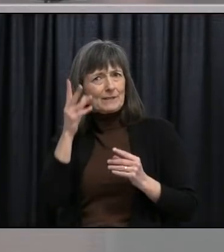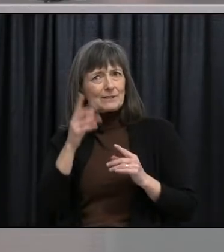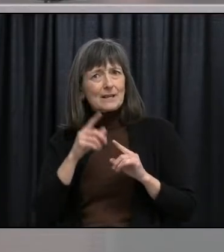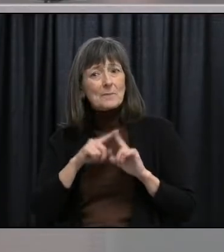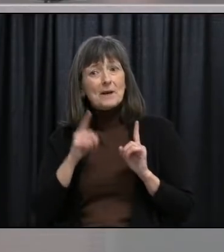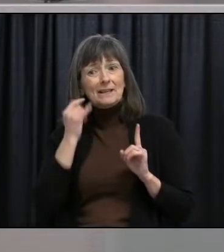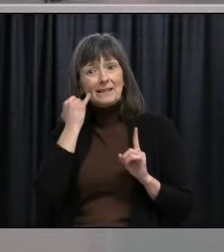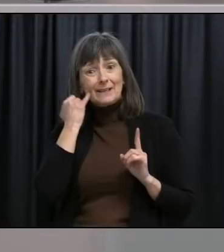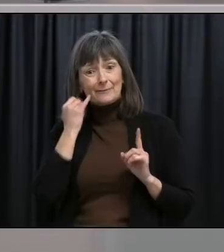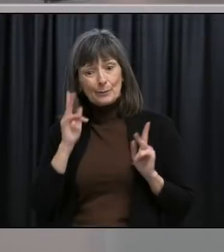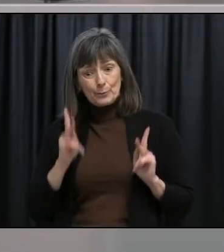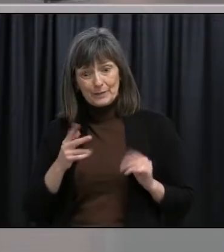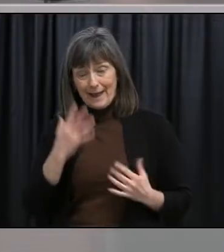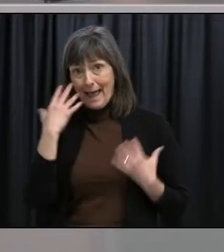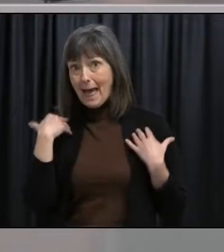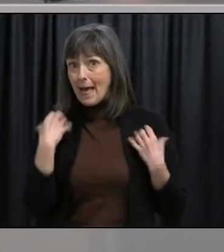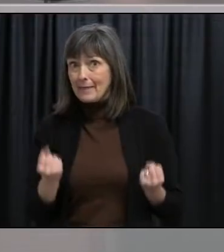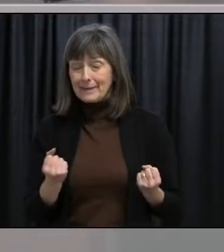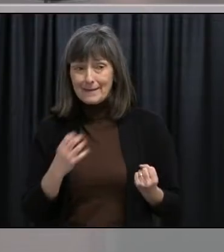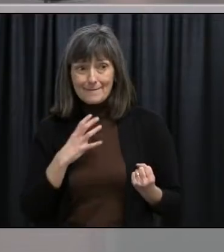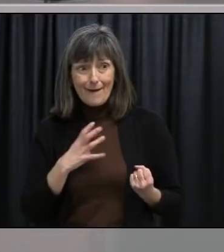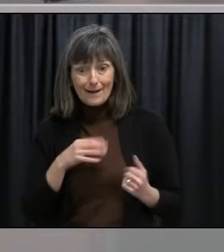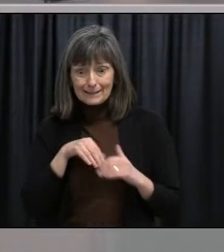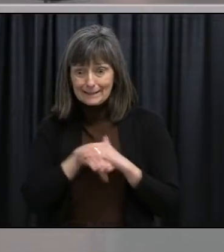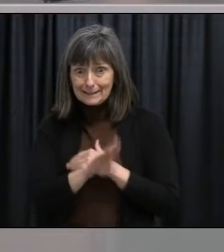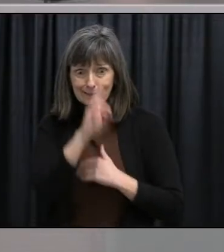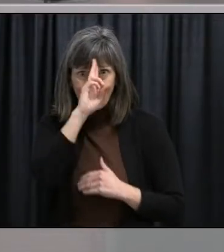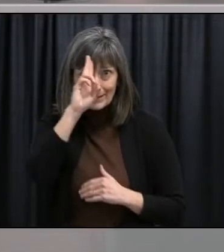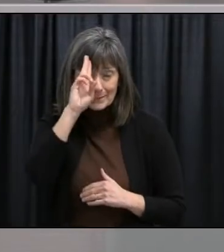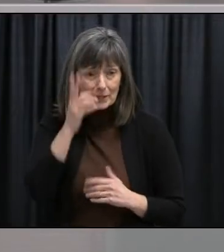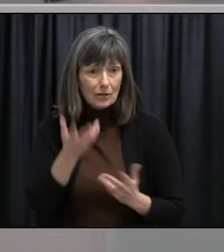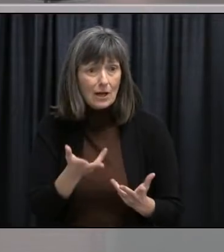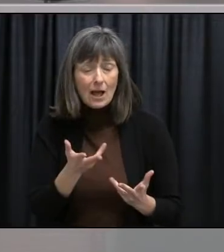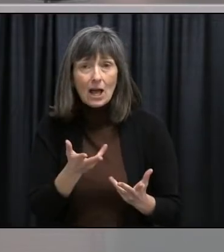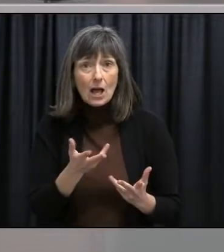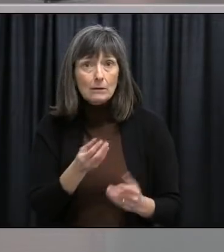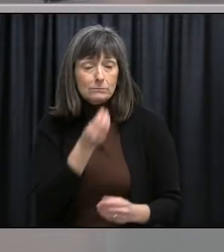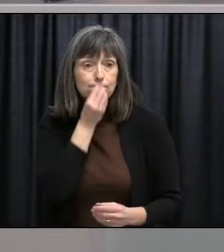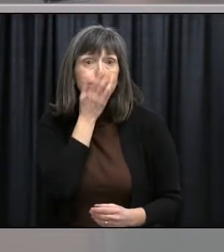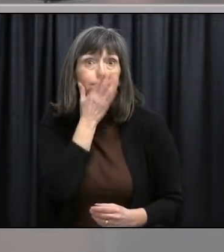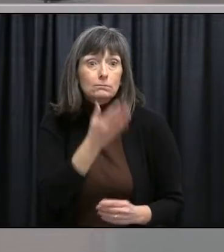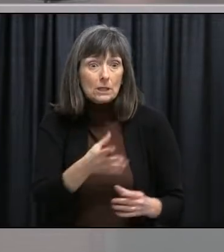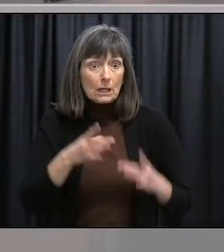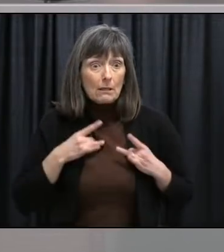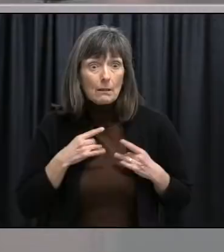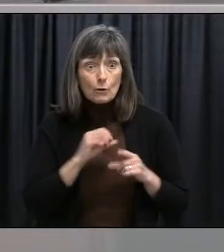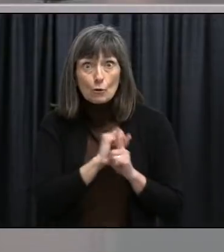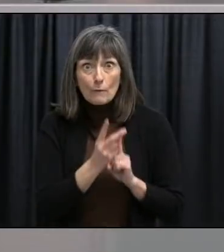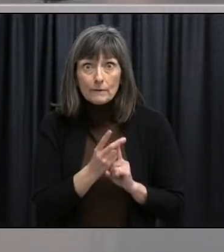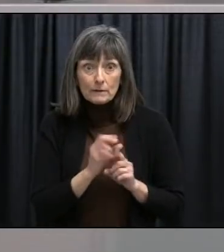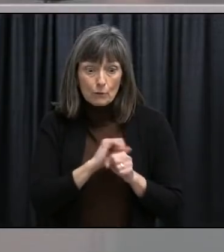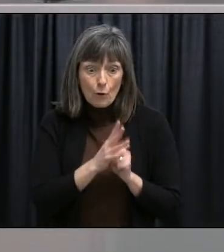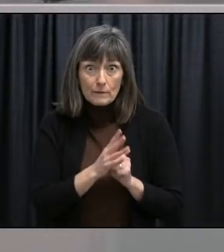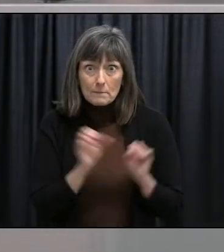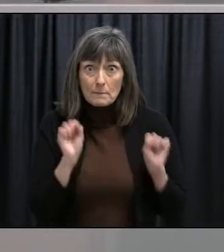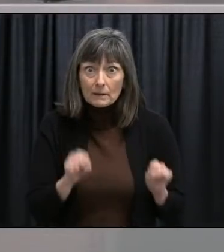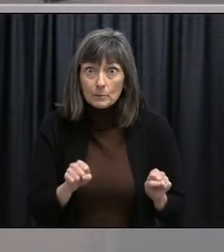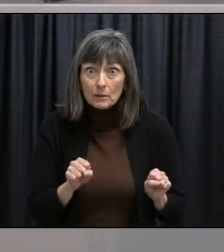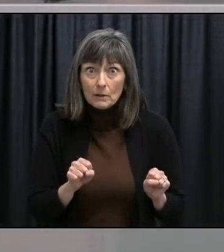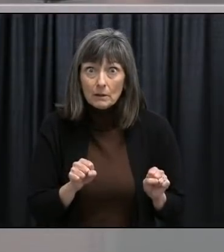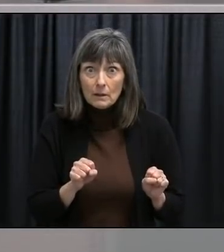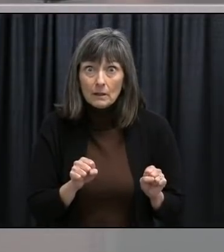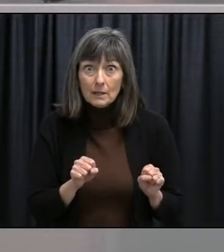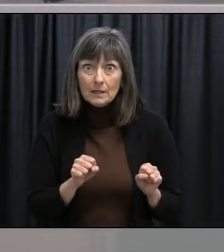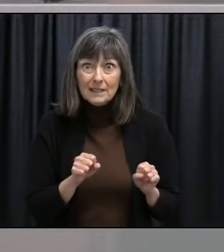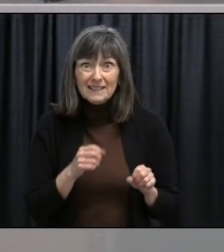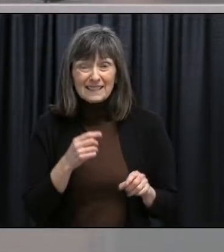who were hospitalized, or whether these persons were already at a greater risk based on what we know about COVID-19, especially those 5 or 6